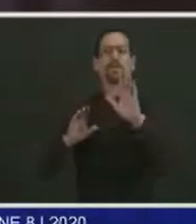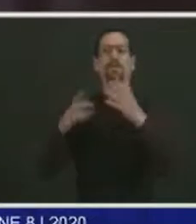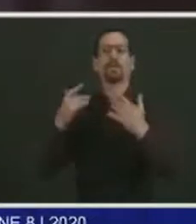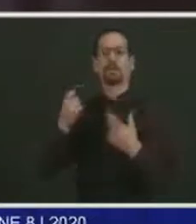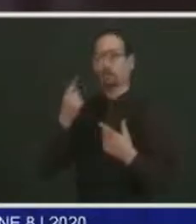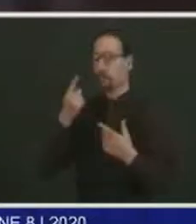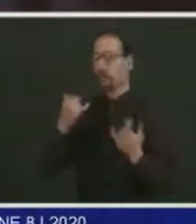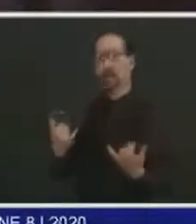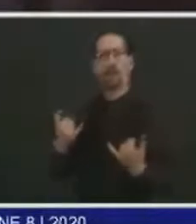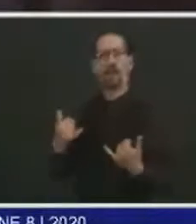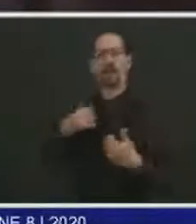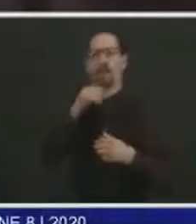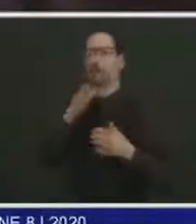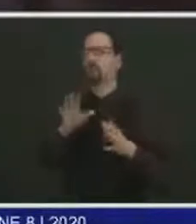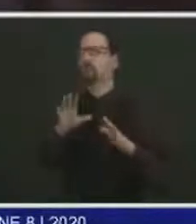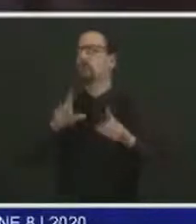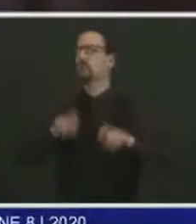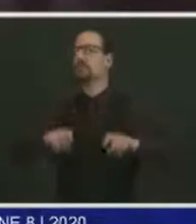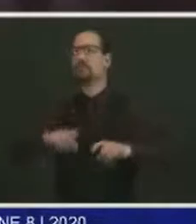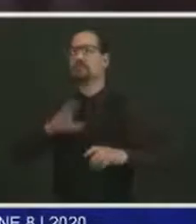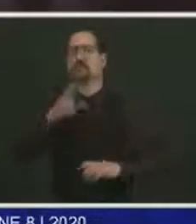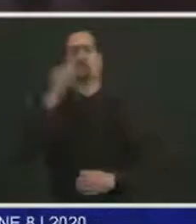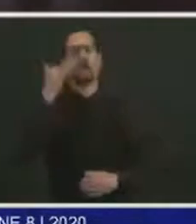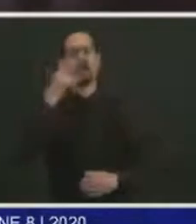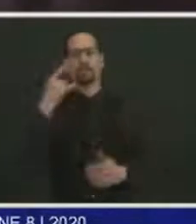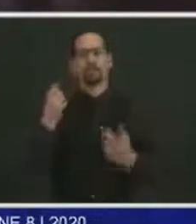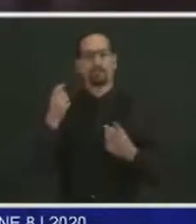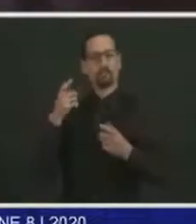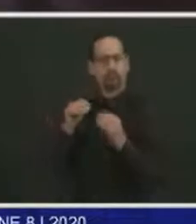testing, but smarter testing.